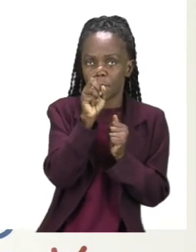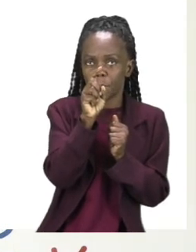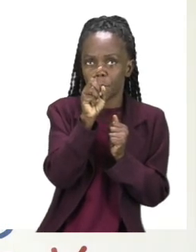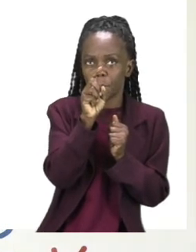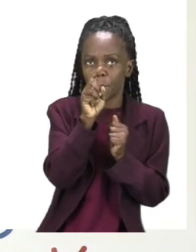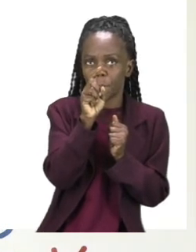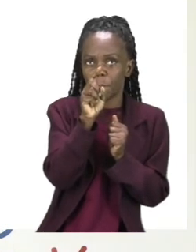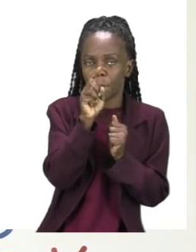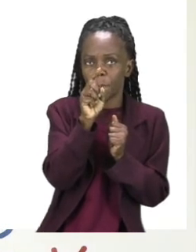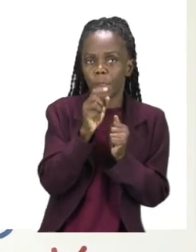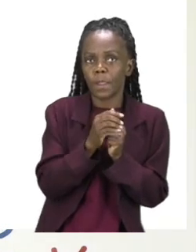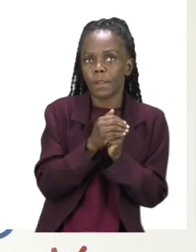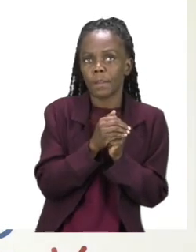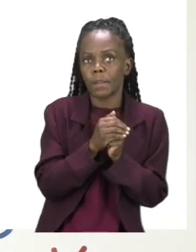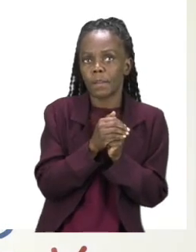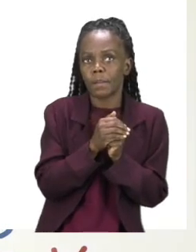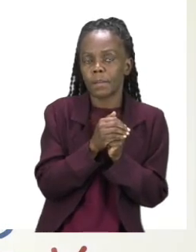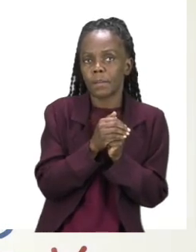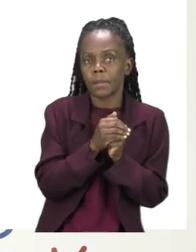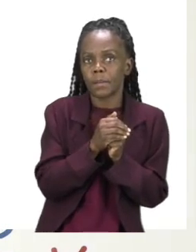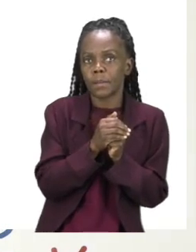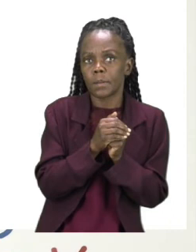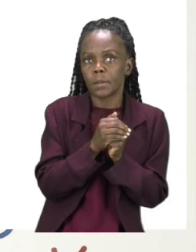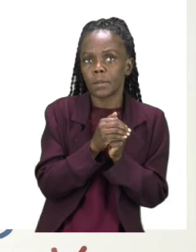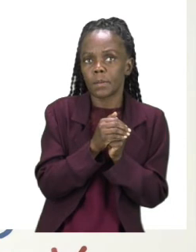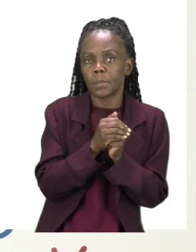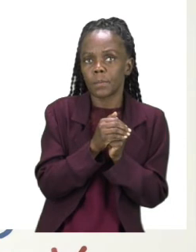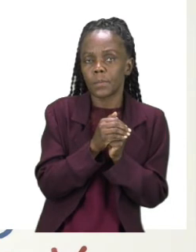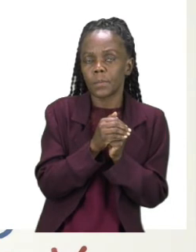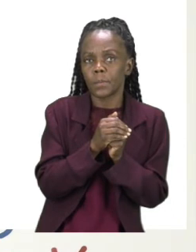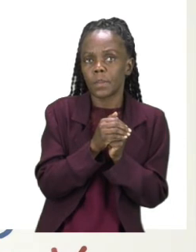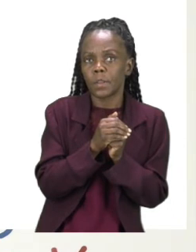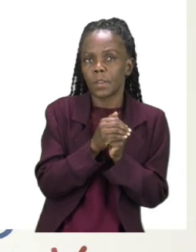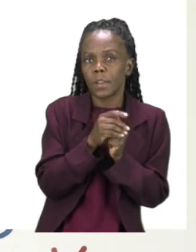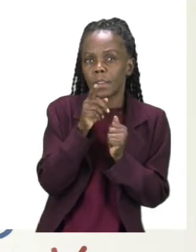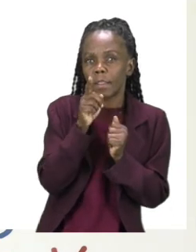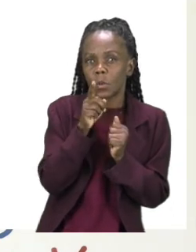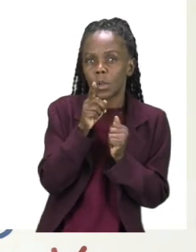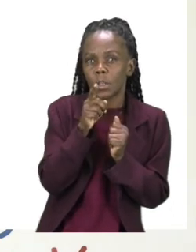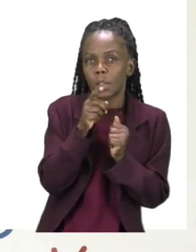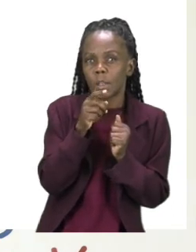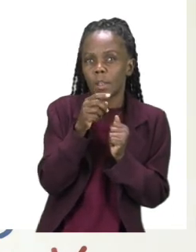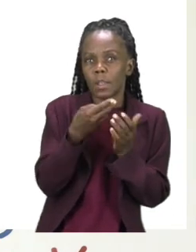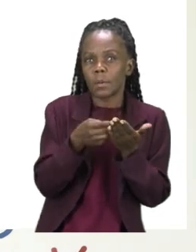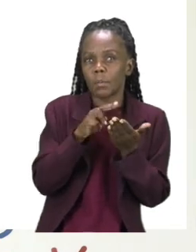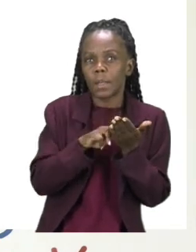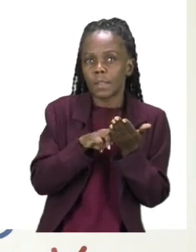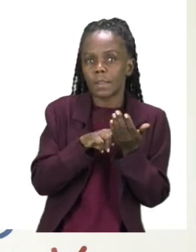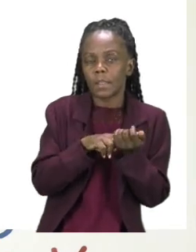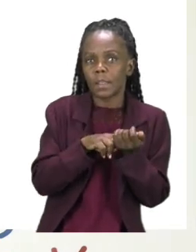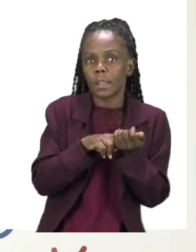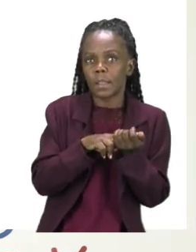the one that replaces a full stop for a sentence. So we are not looking at sentences, we are looking